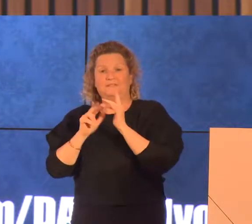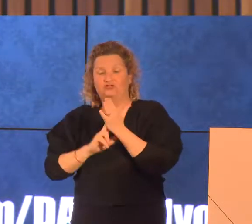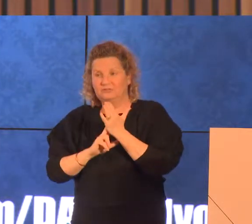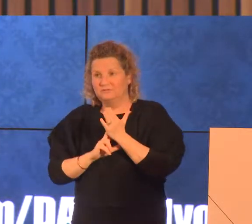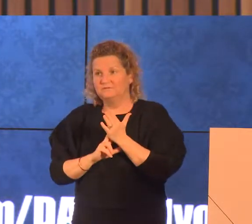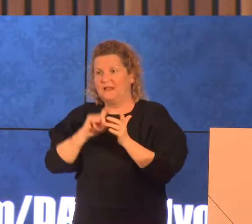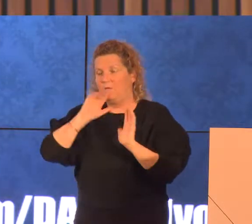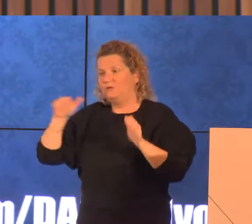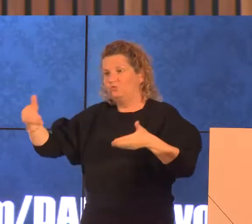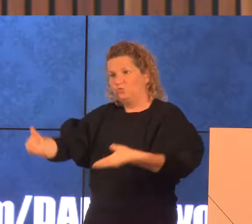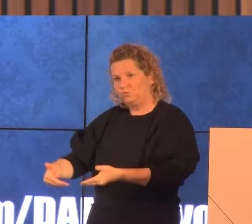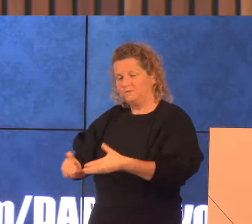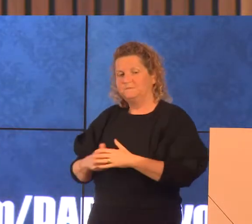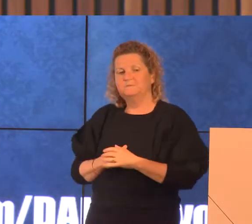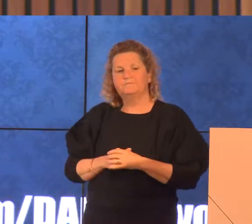I'll introduce